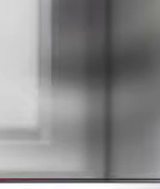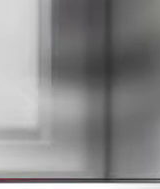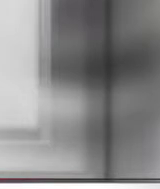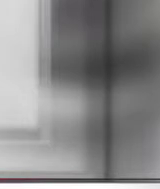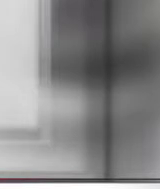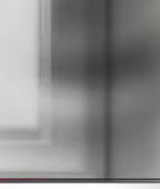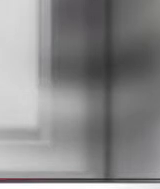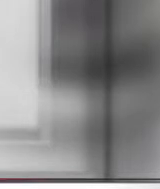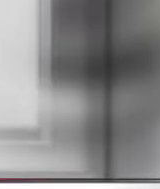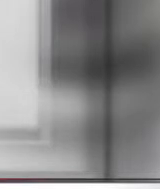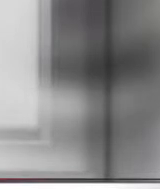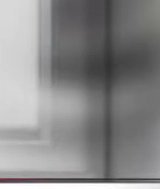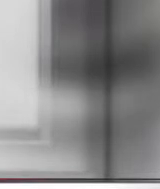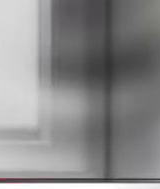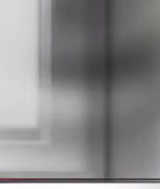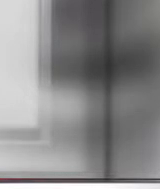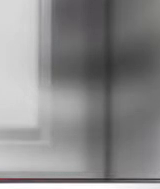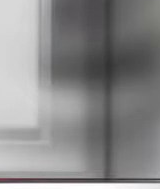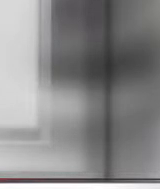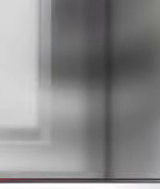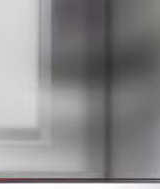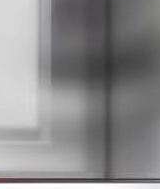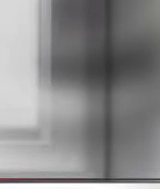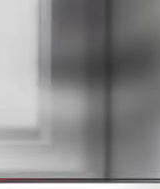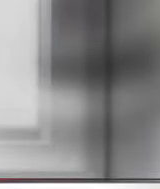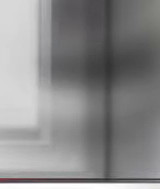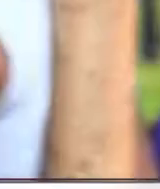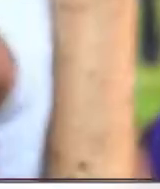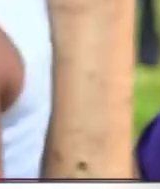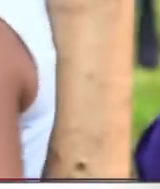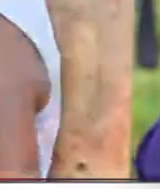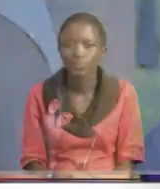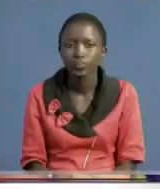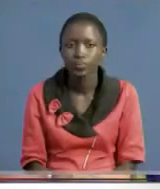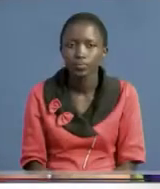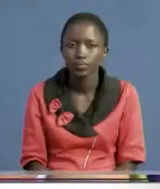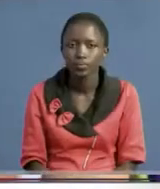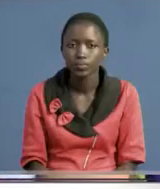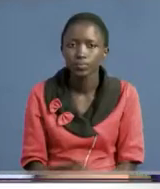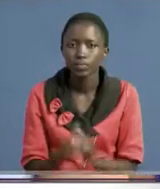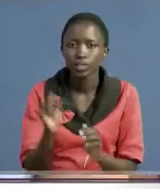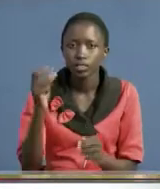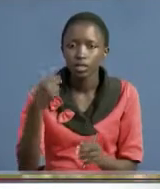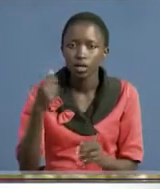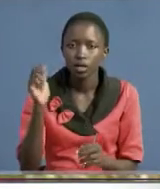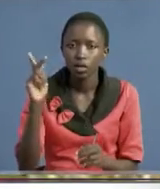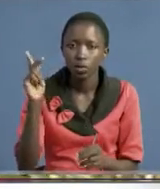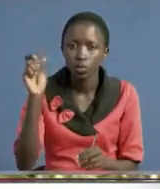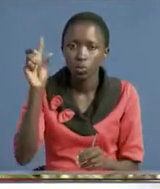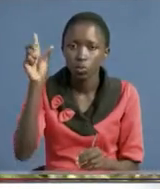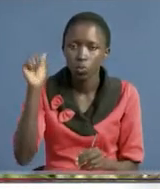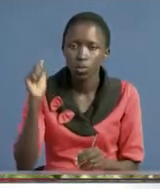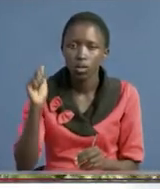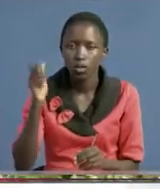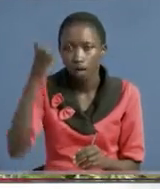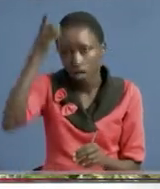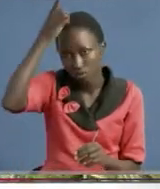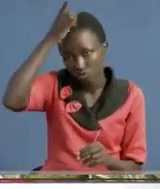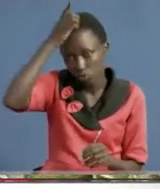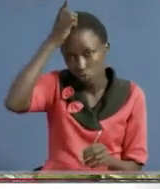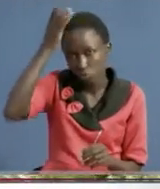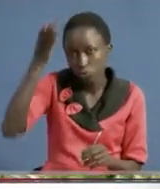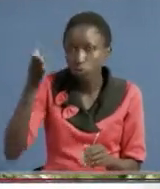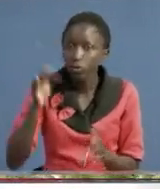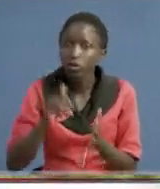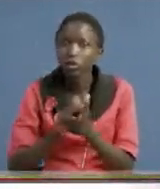were at 19 for every 1,000 births. Shakula Village is a rural area in Matungu